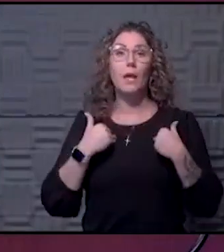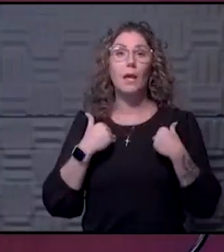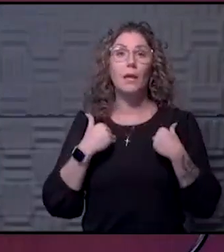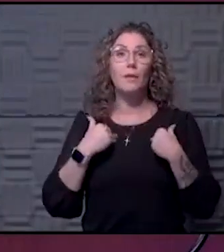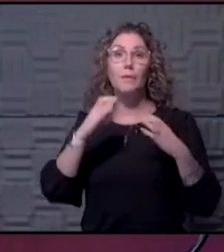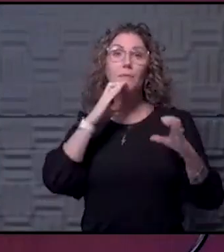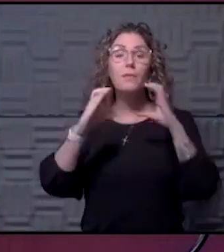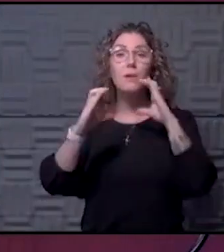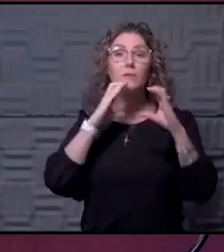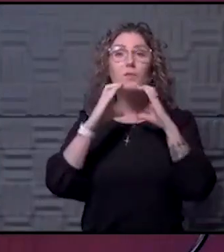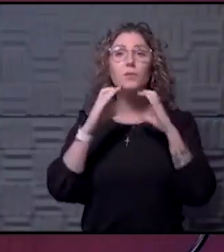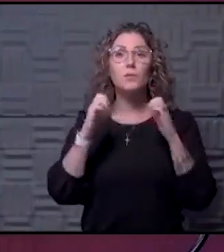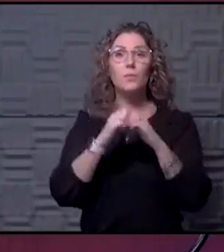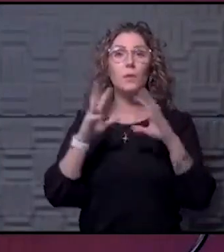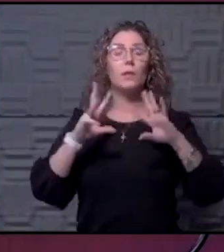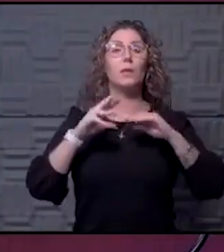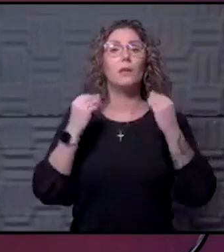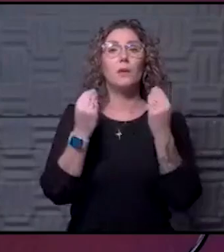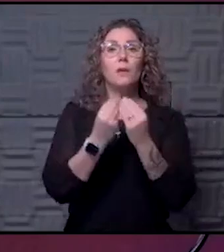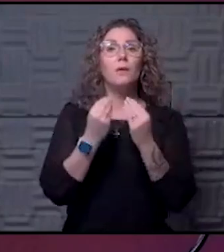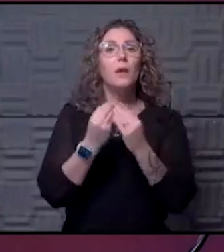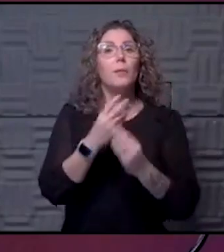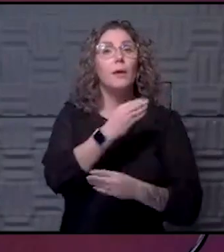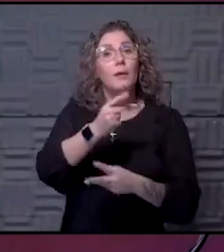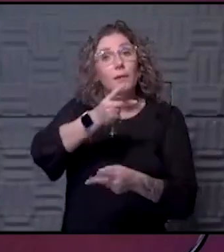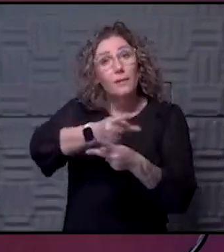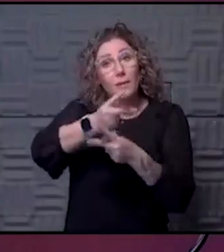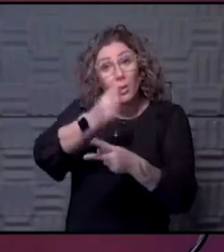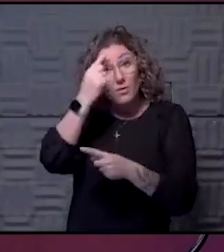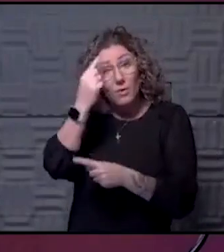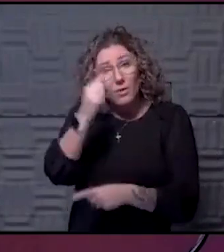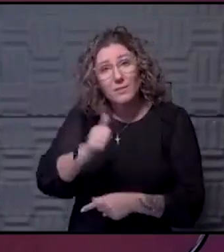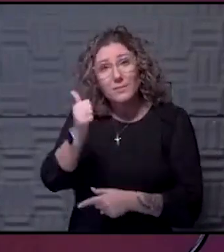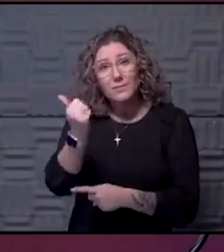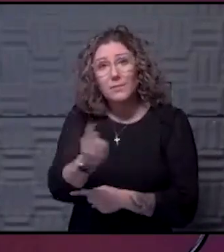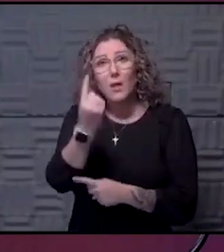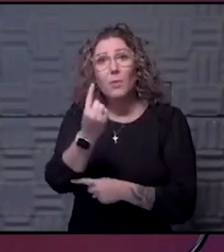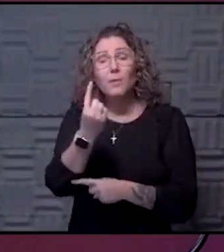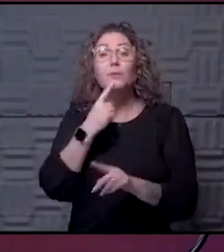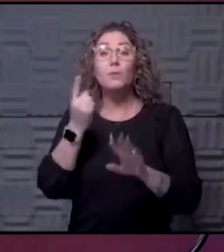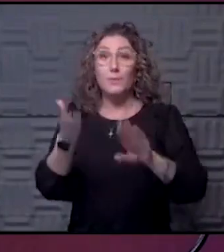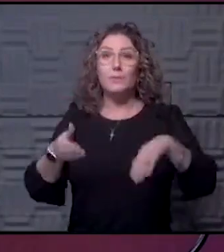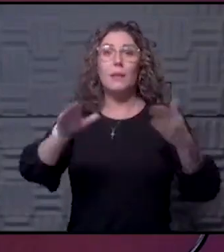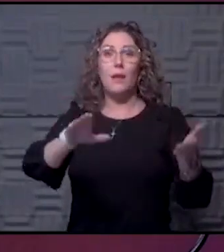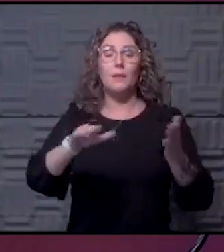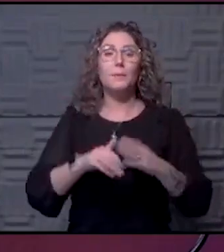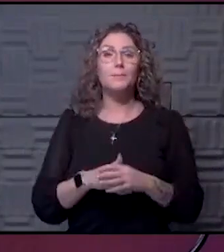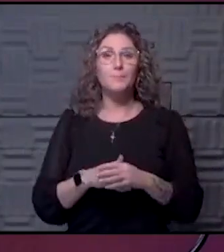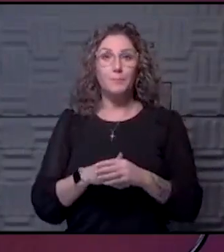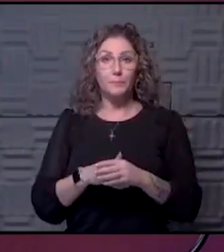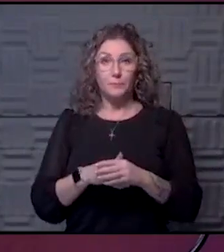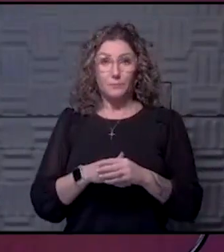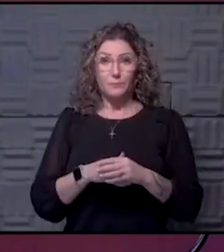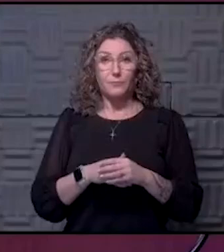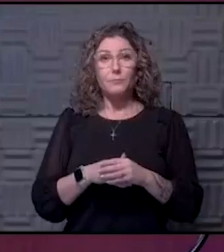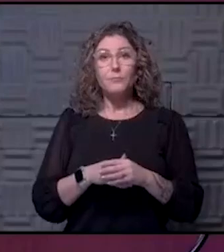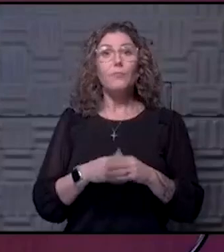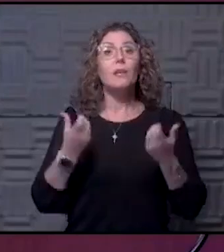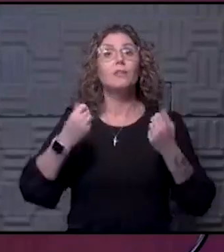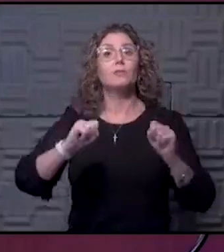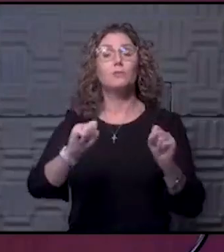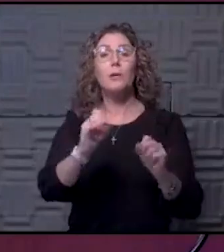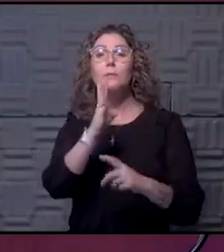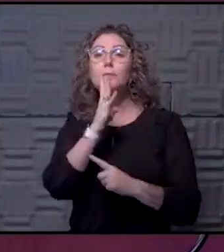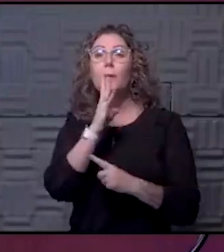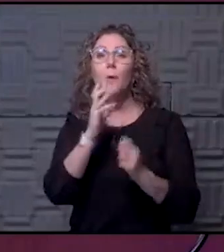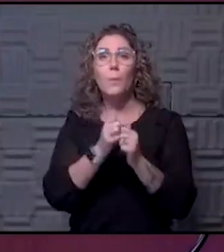conversation with a family while you're caring for somebody that is dying, and trying to talk to them and explain